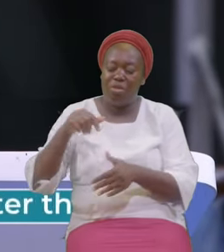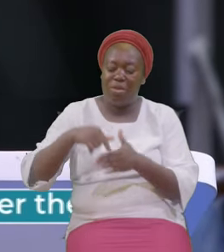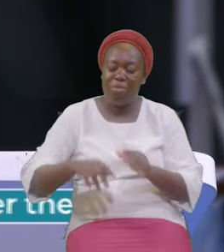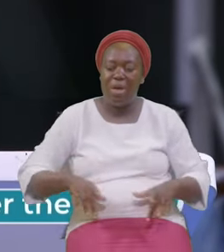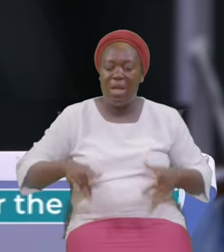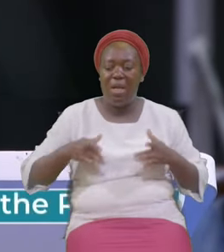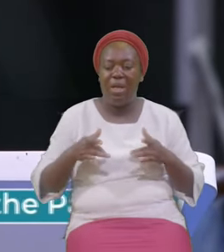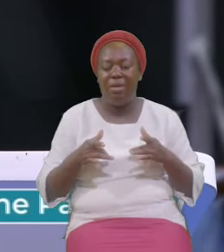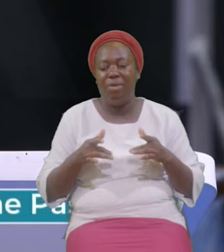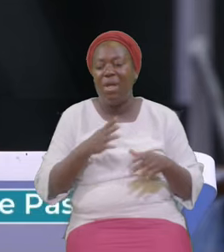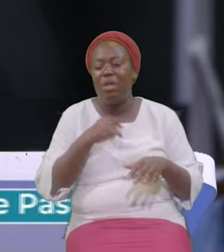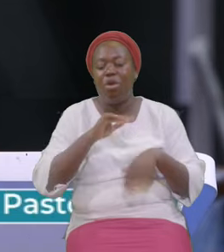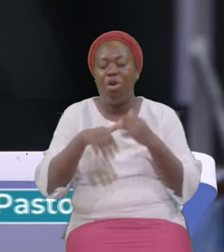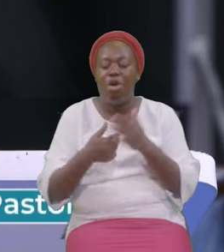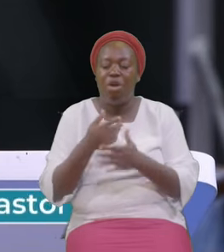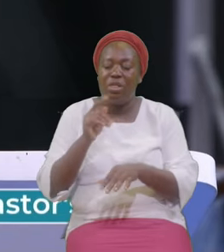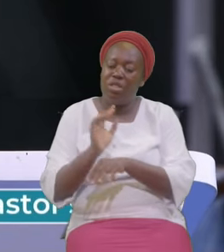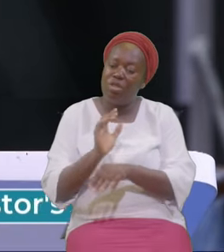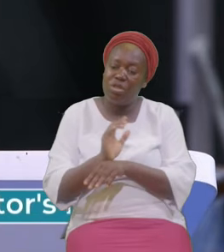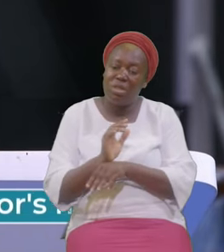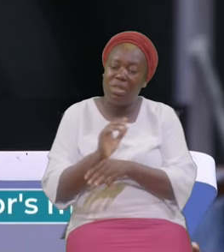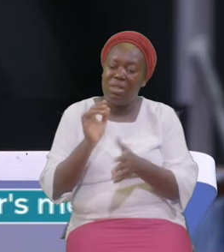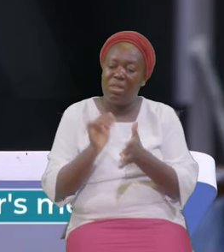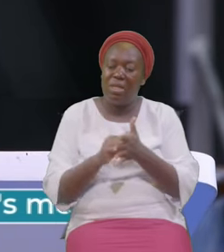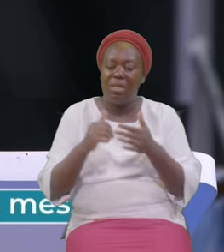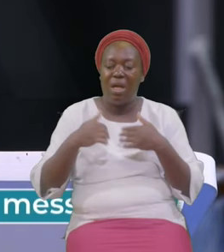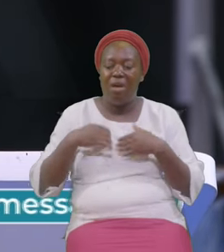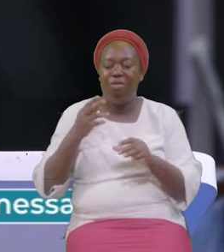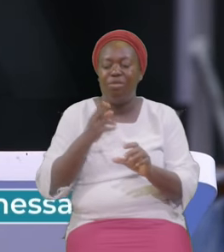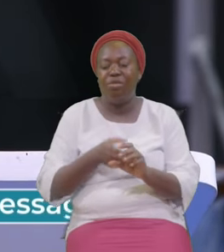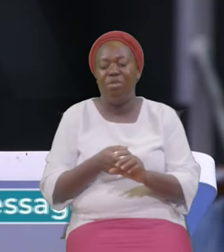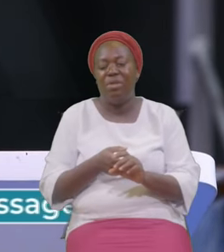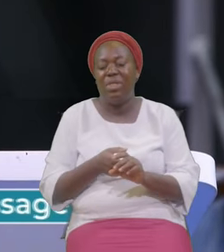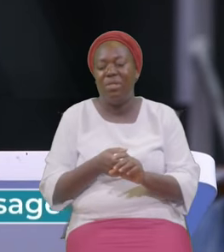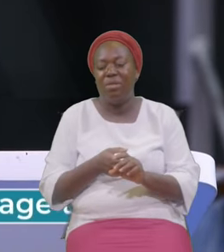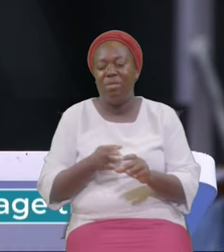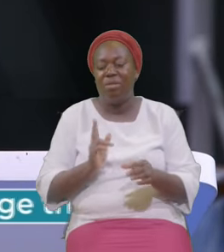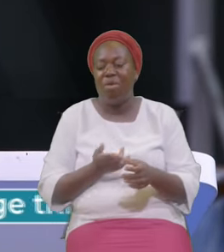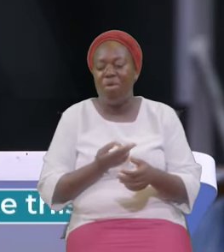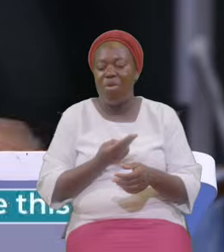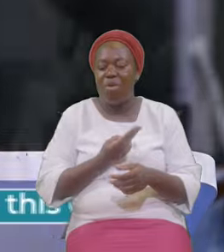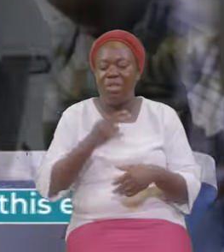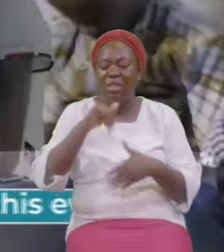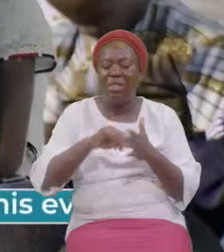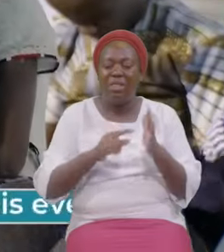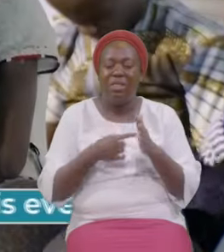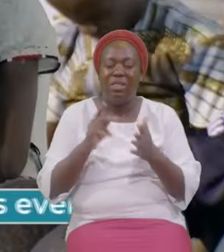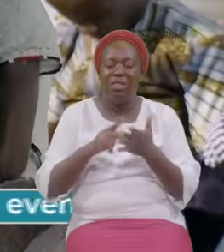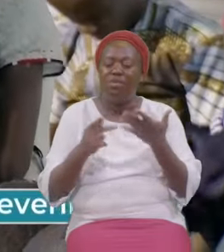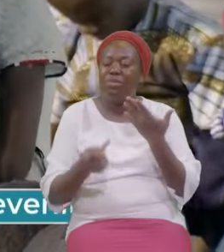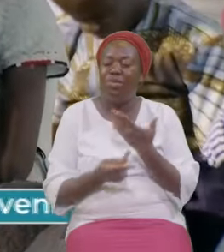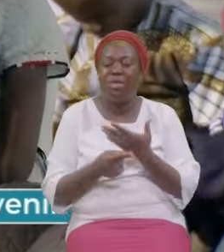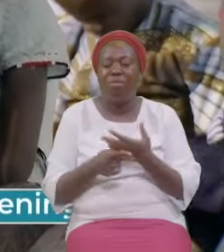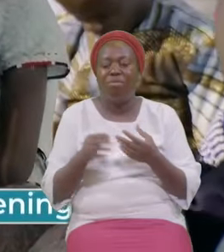churches that have joined hand in this program. More details about this will be sent to